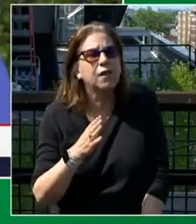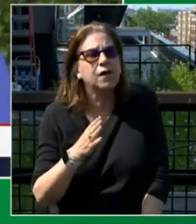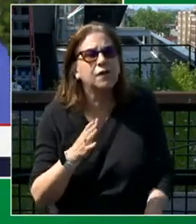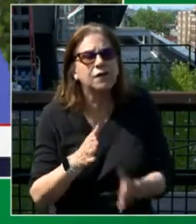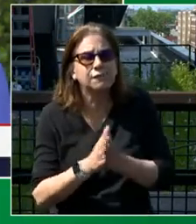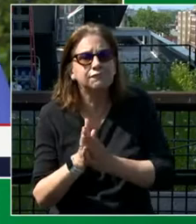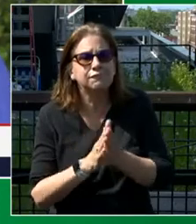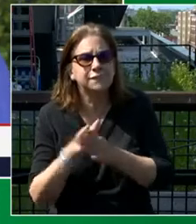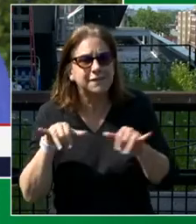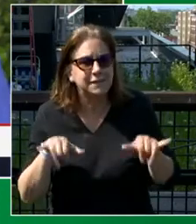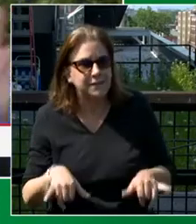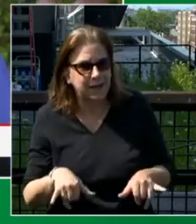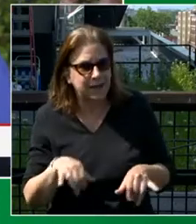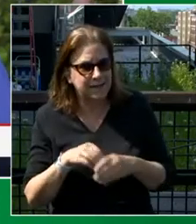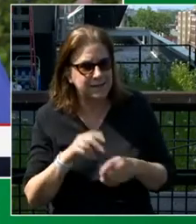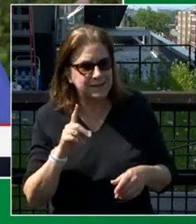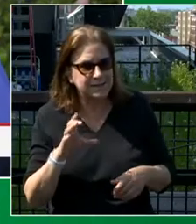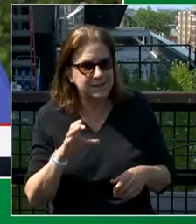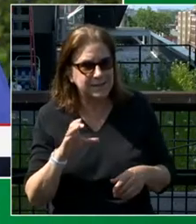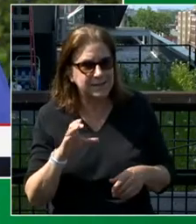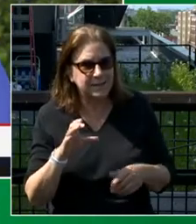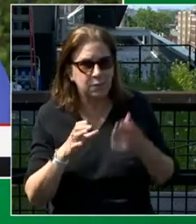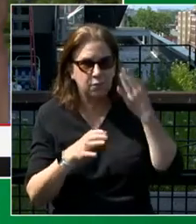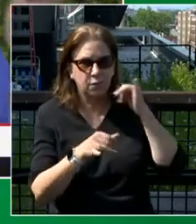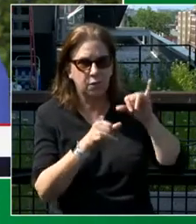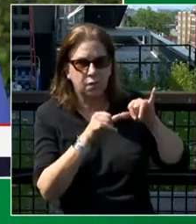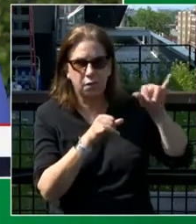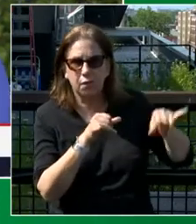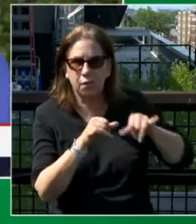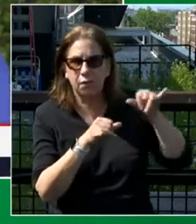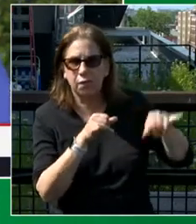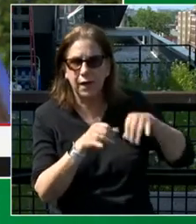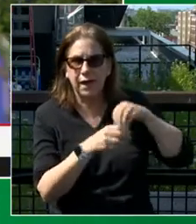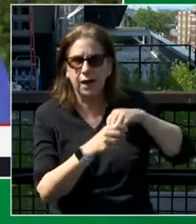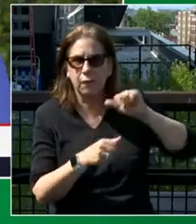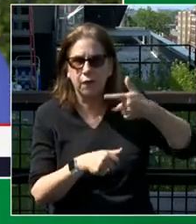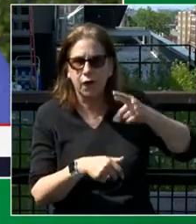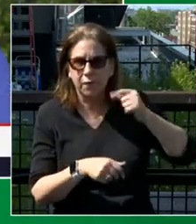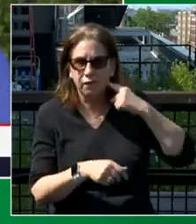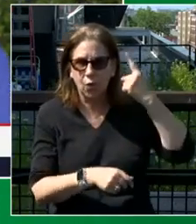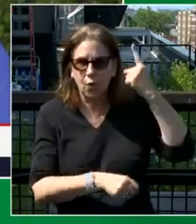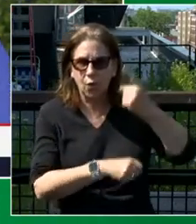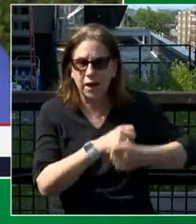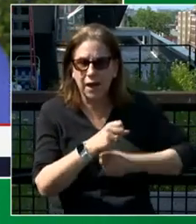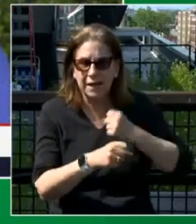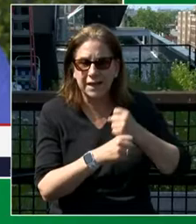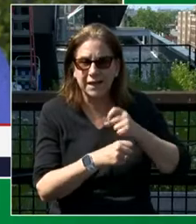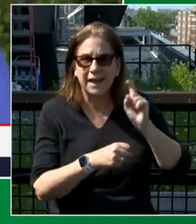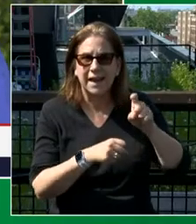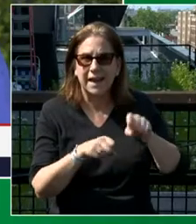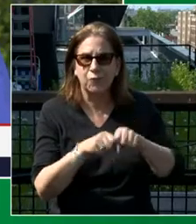half, probably with significant others, and they all need breaks, or they just need a different setting.